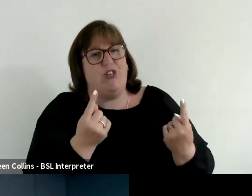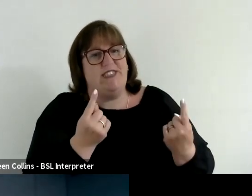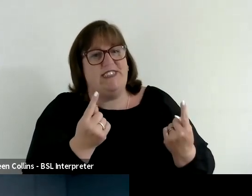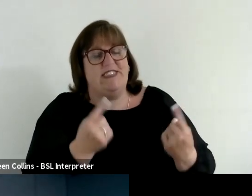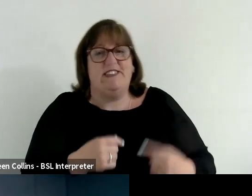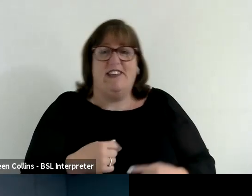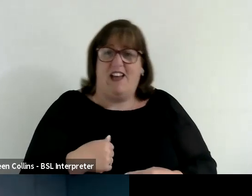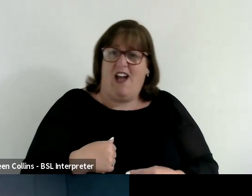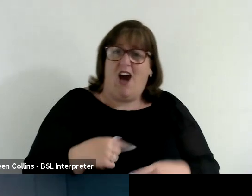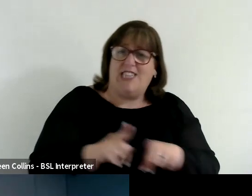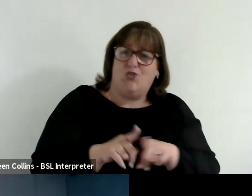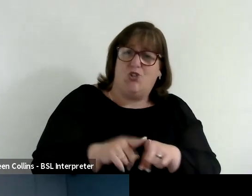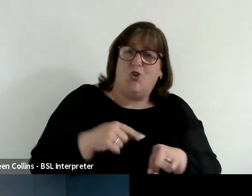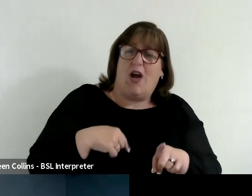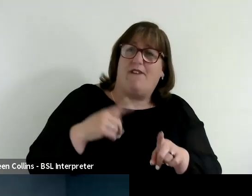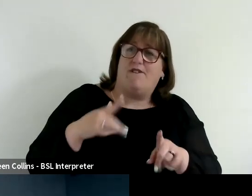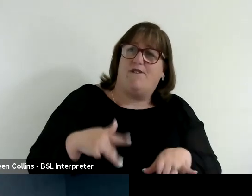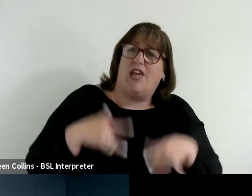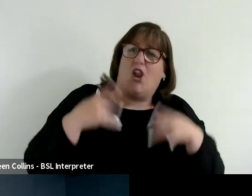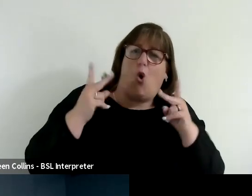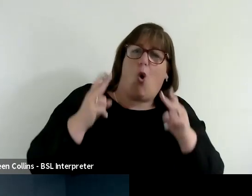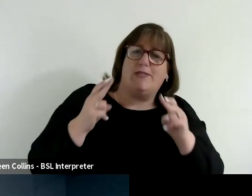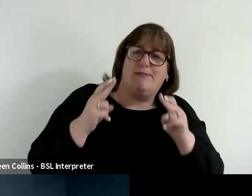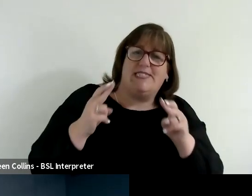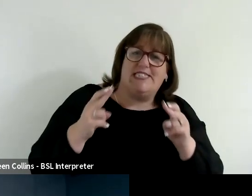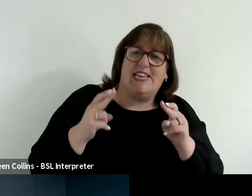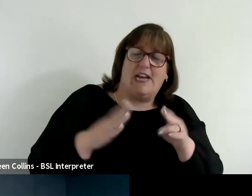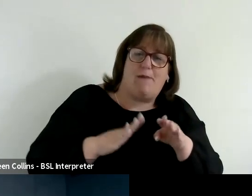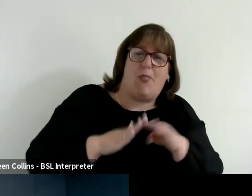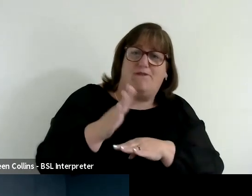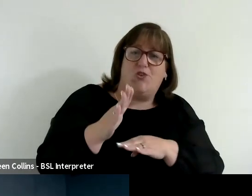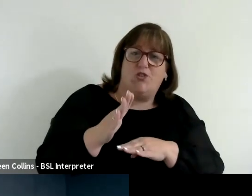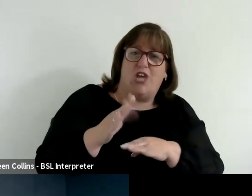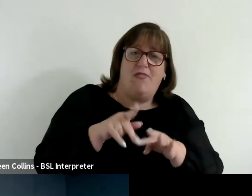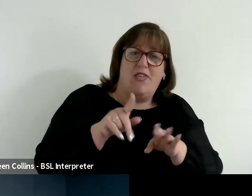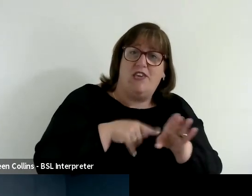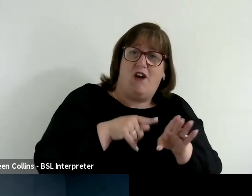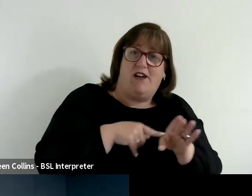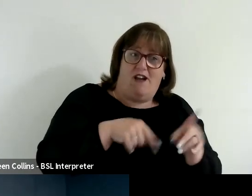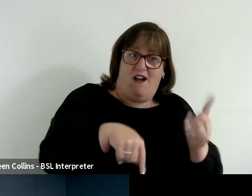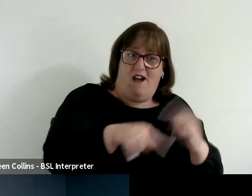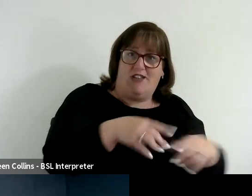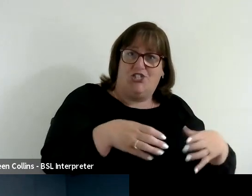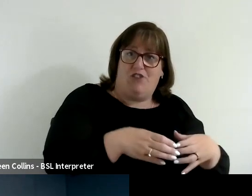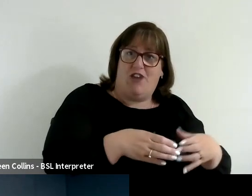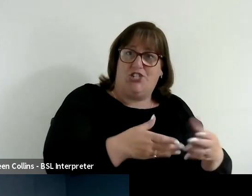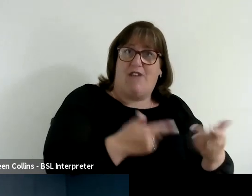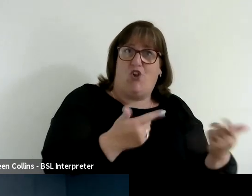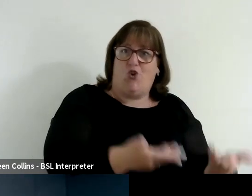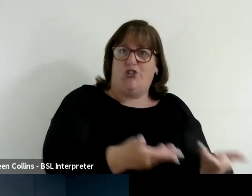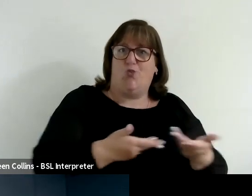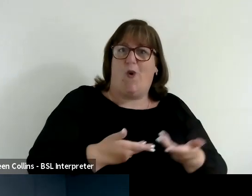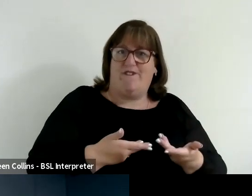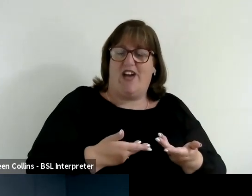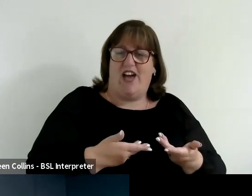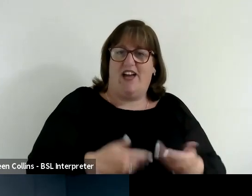about the future. I think the younger generation have got a lot to offer, and a lot we can learn from. So thanks very much, Nicky,